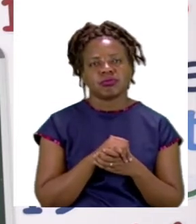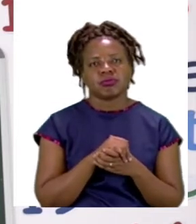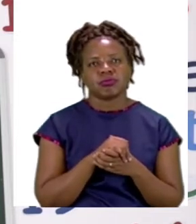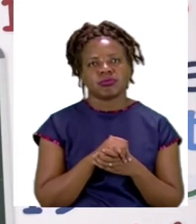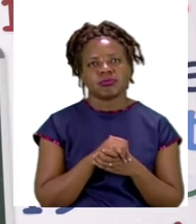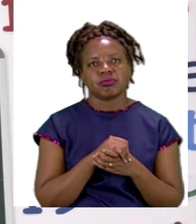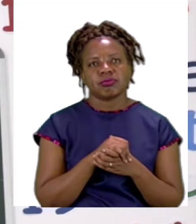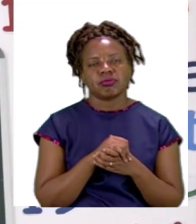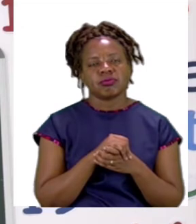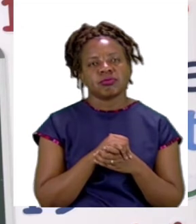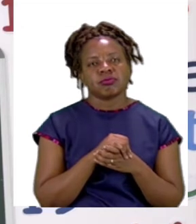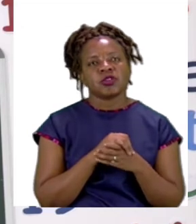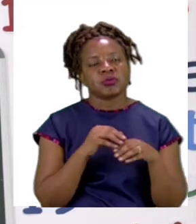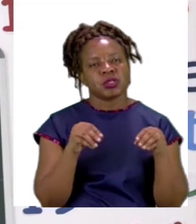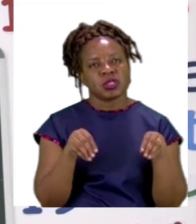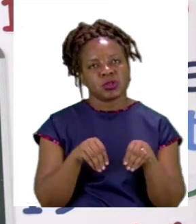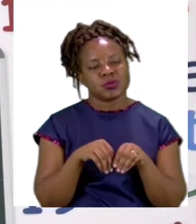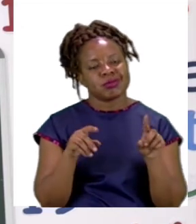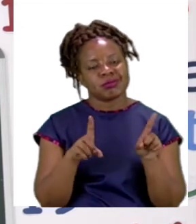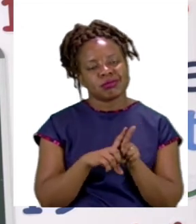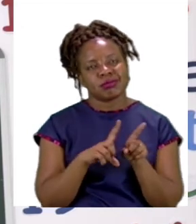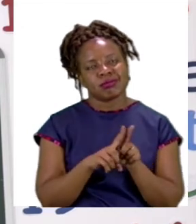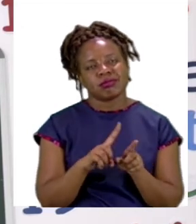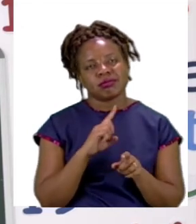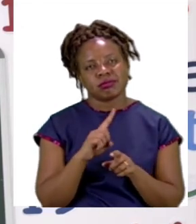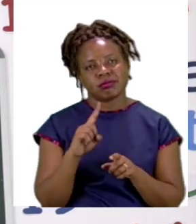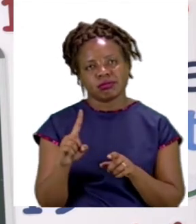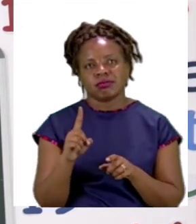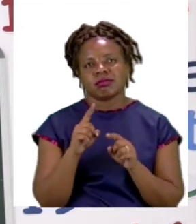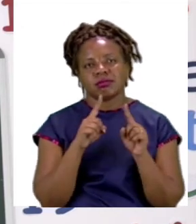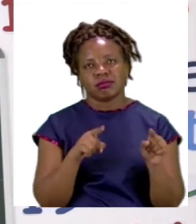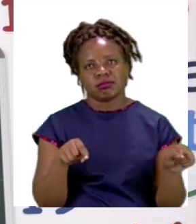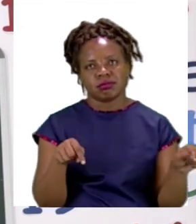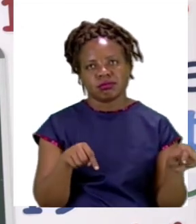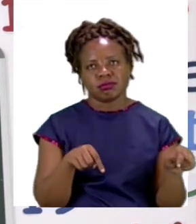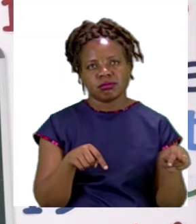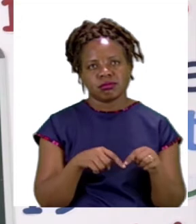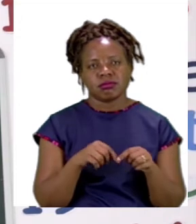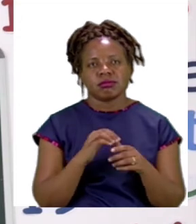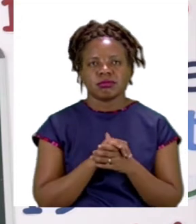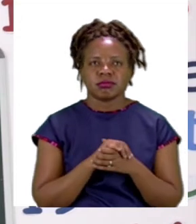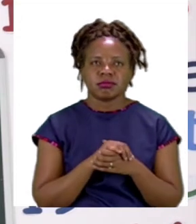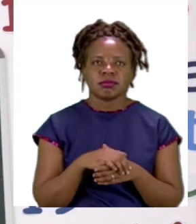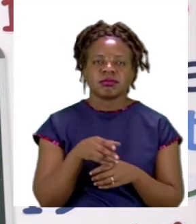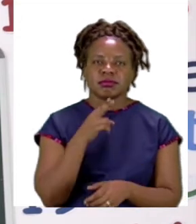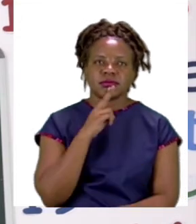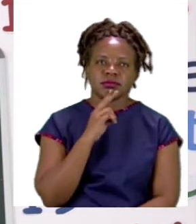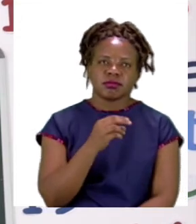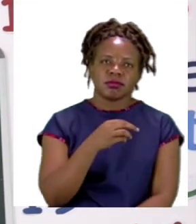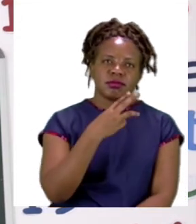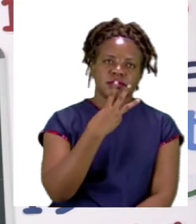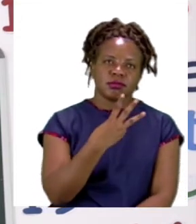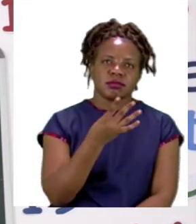the number to become a smaller number. So this is the answer for number 1.